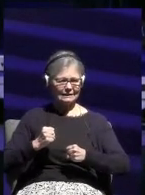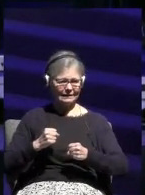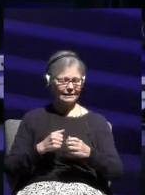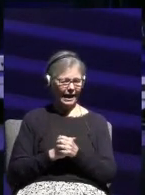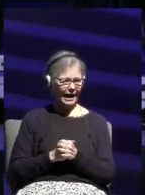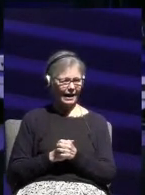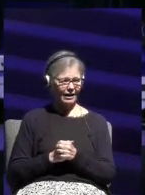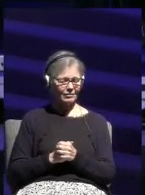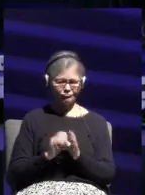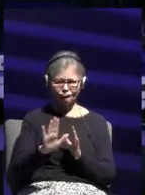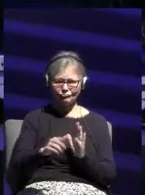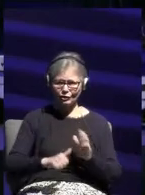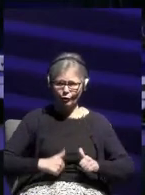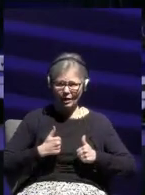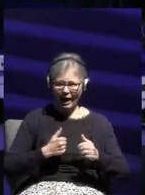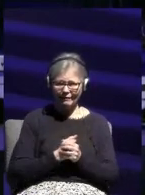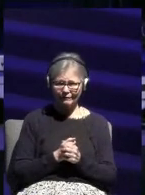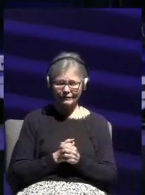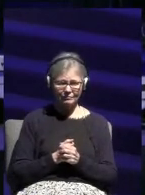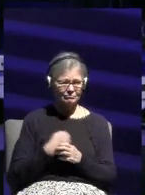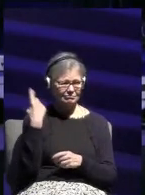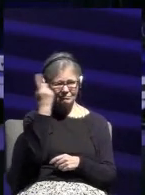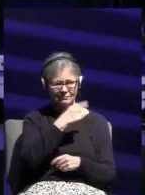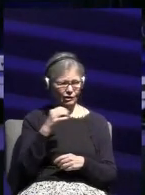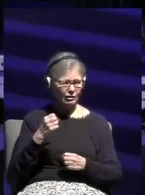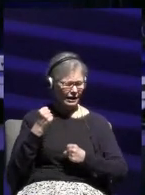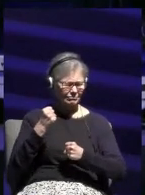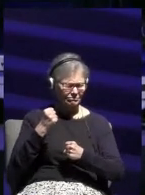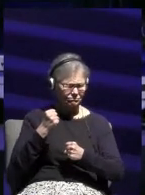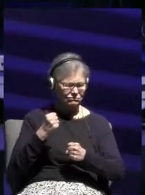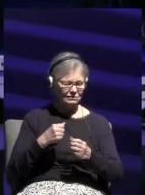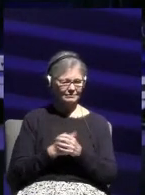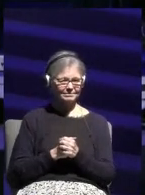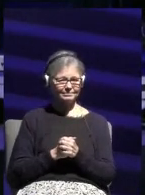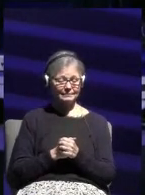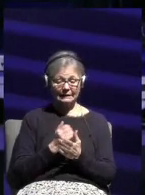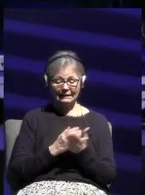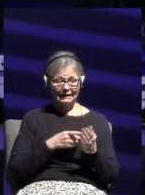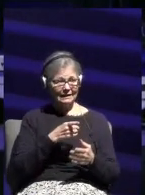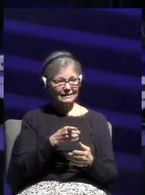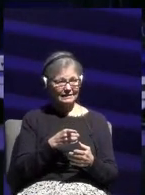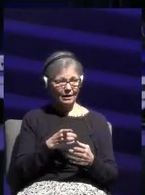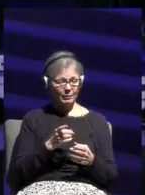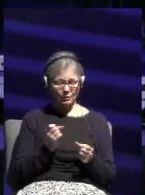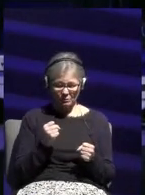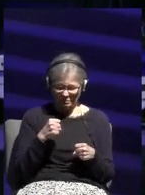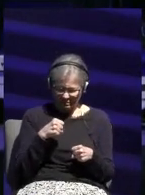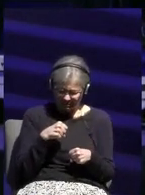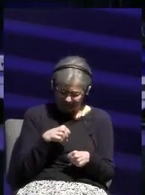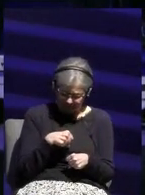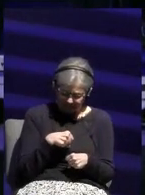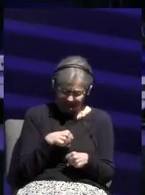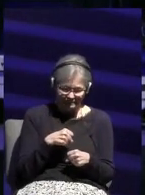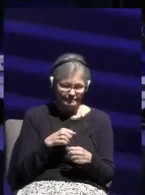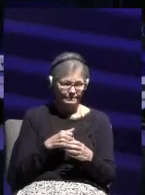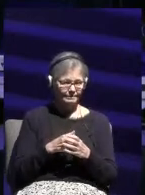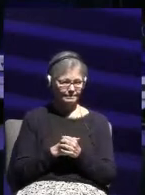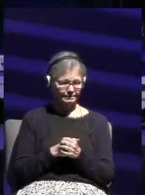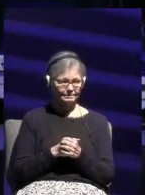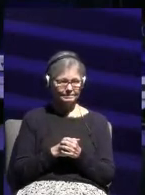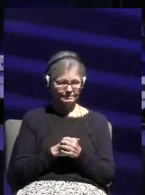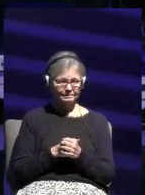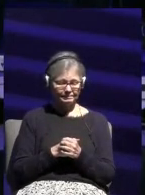This is what living life in this world is like. And some of us, we curl into ourselves.